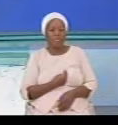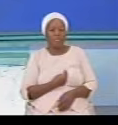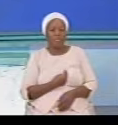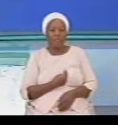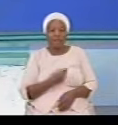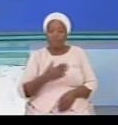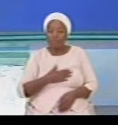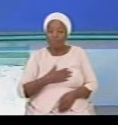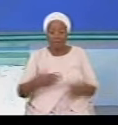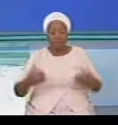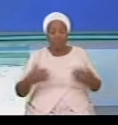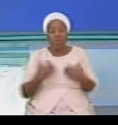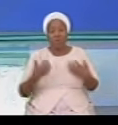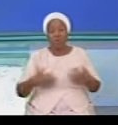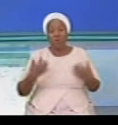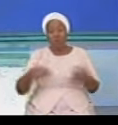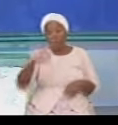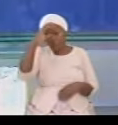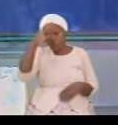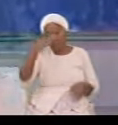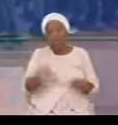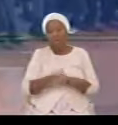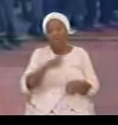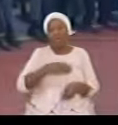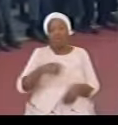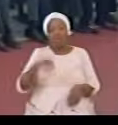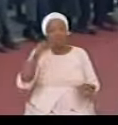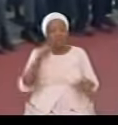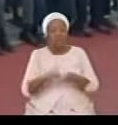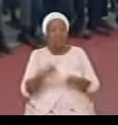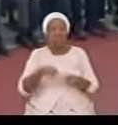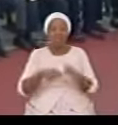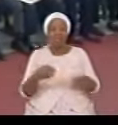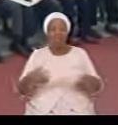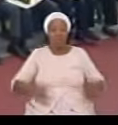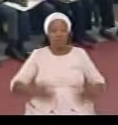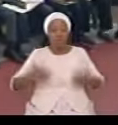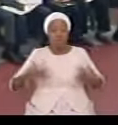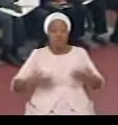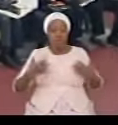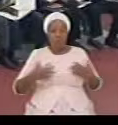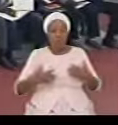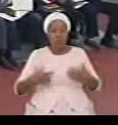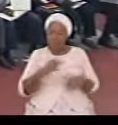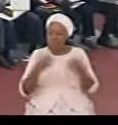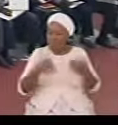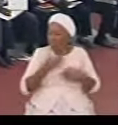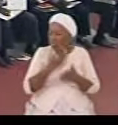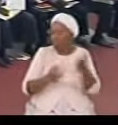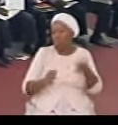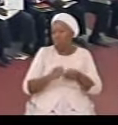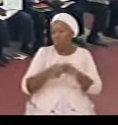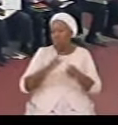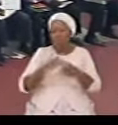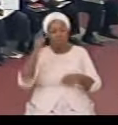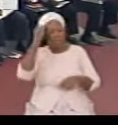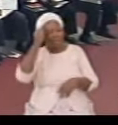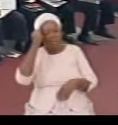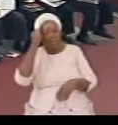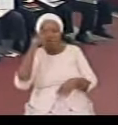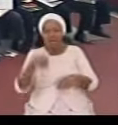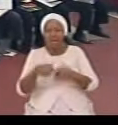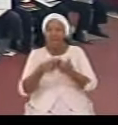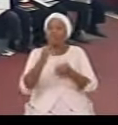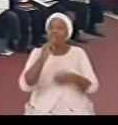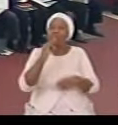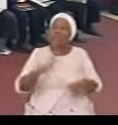young brother, my young sister there in the youth section, campus section, maybe you've had some challenges and you have been thinking, how is